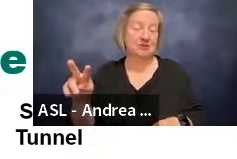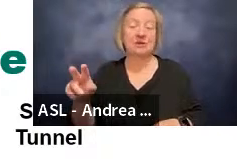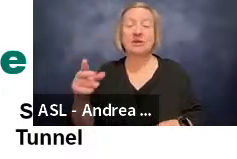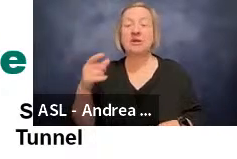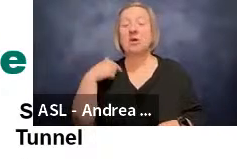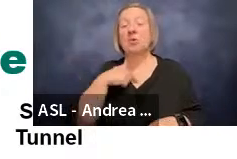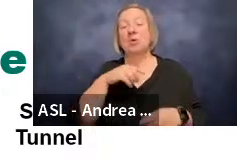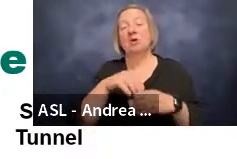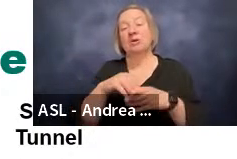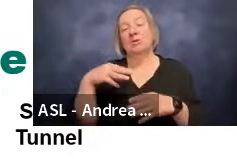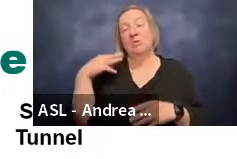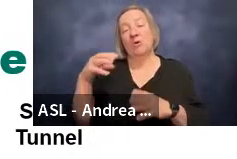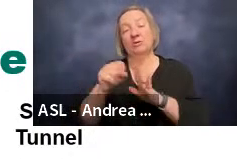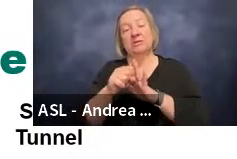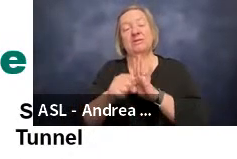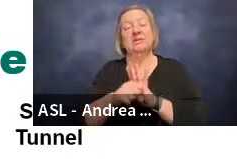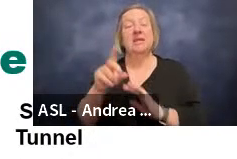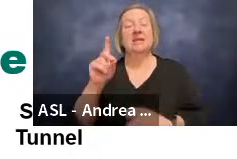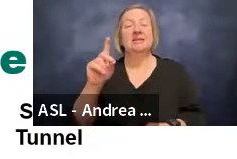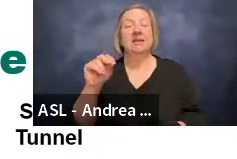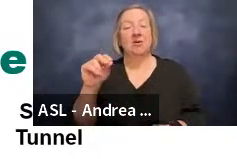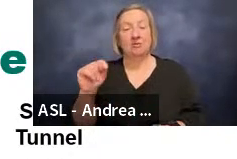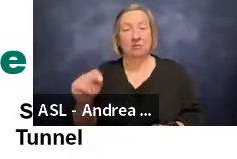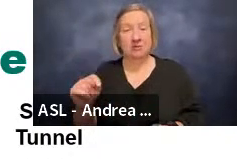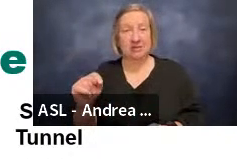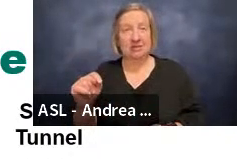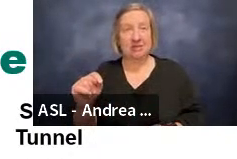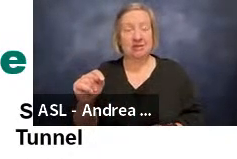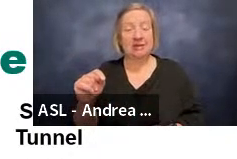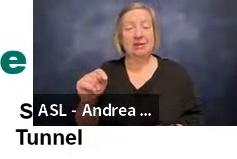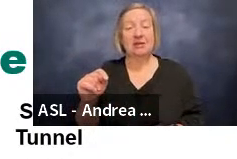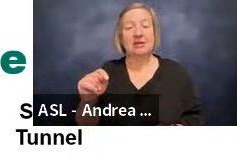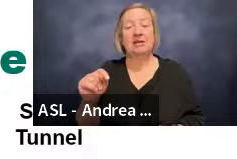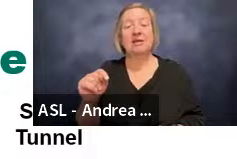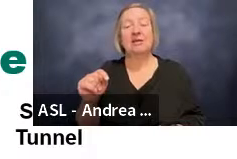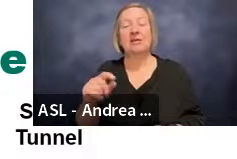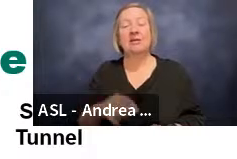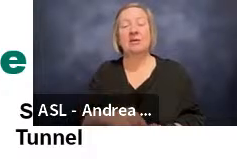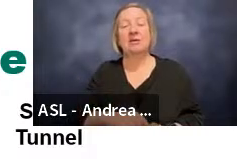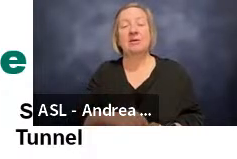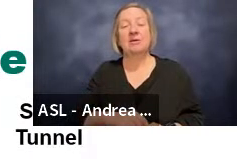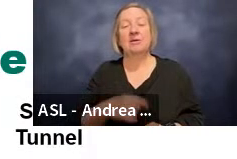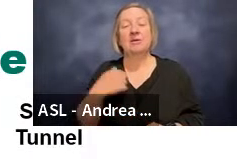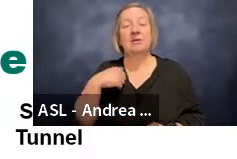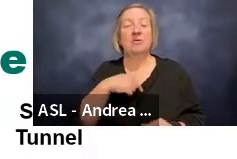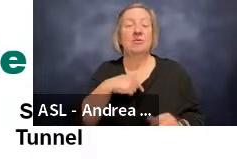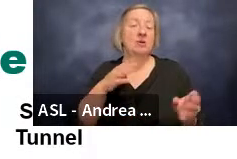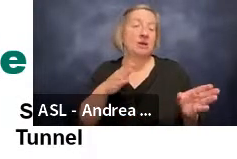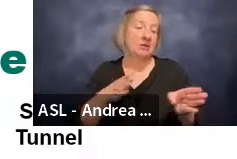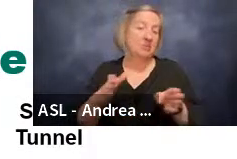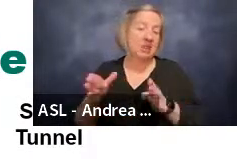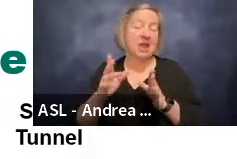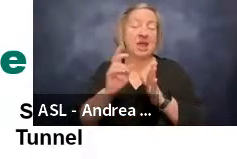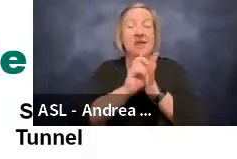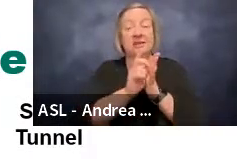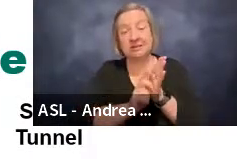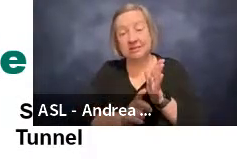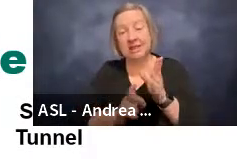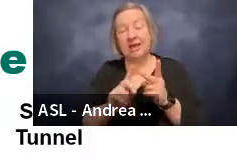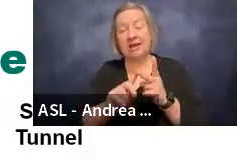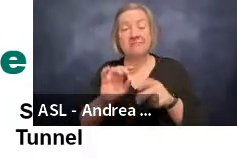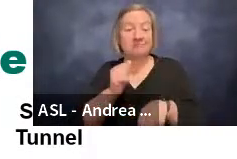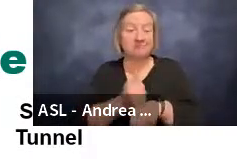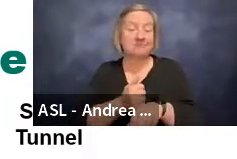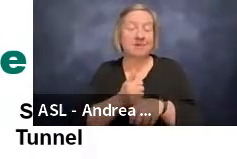within the Washington State DOT, we're a cabinet agency, and we plan, design, implement,